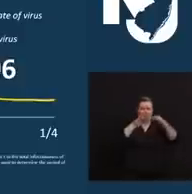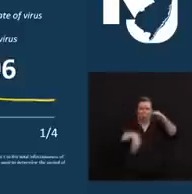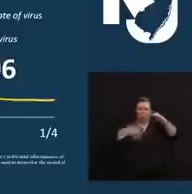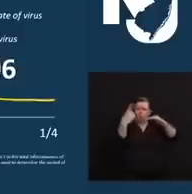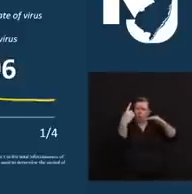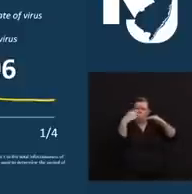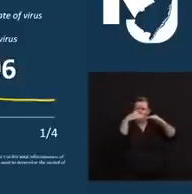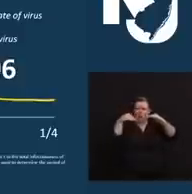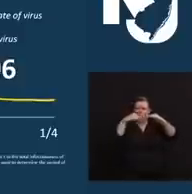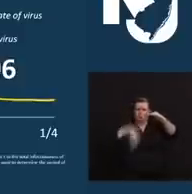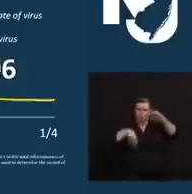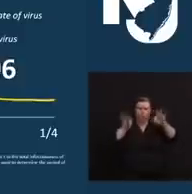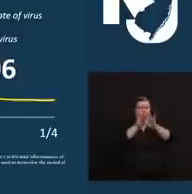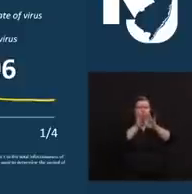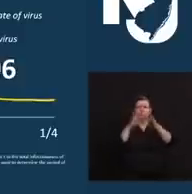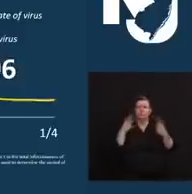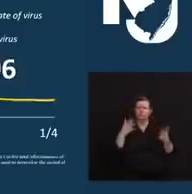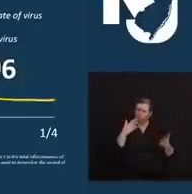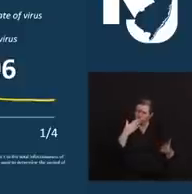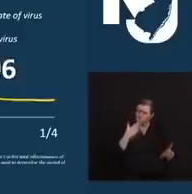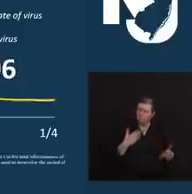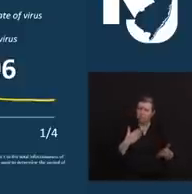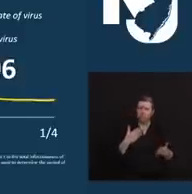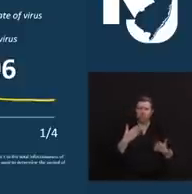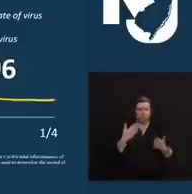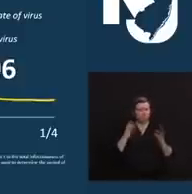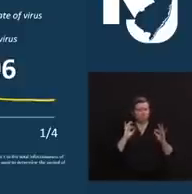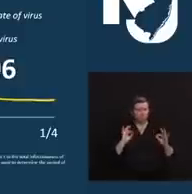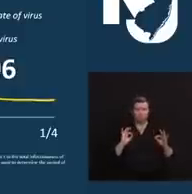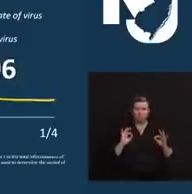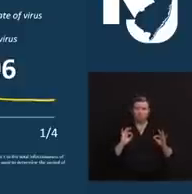days. That's a good sign. Judy and I